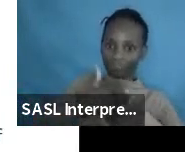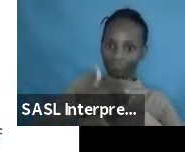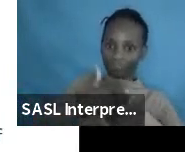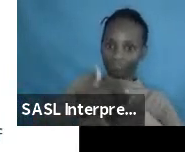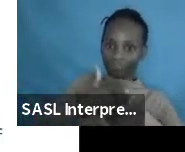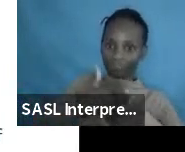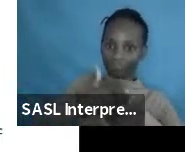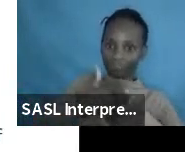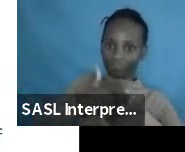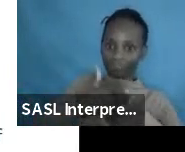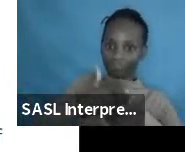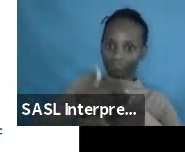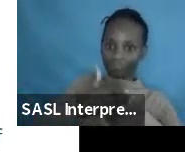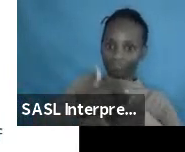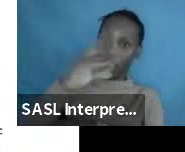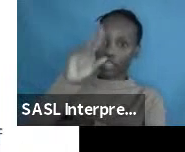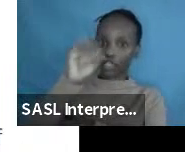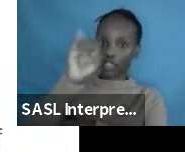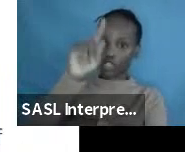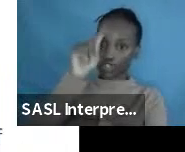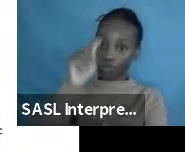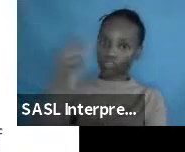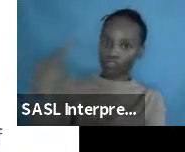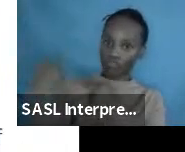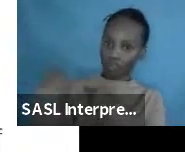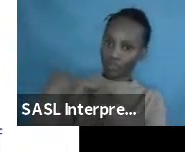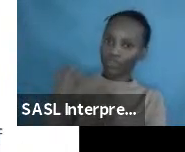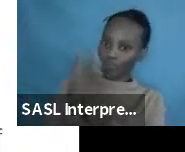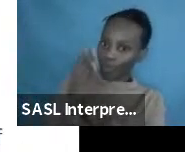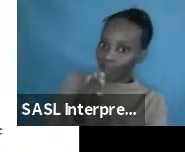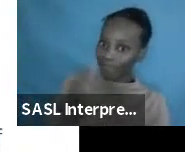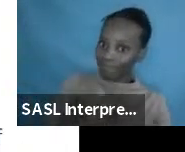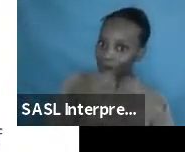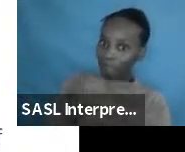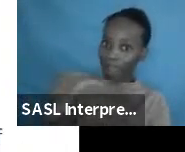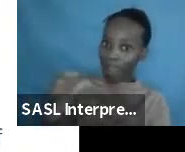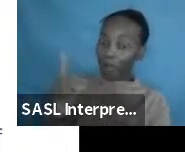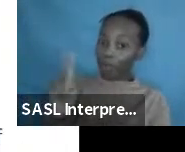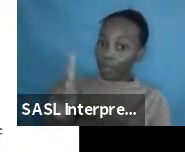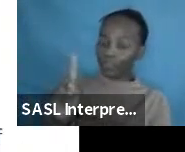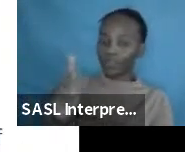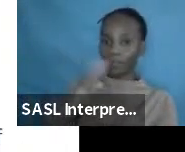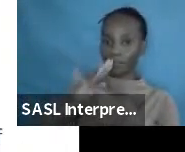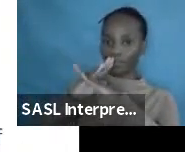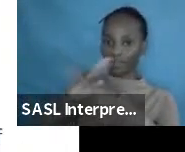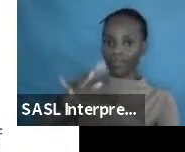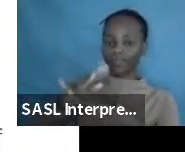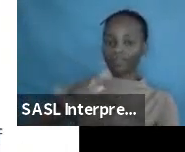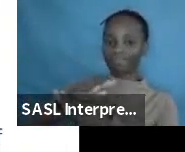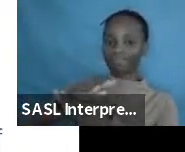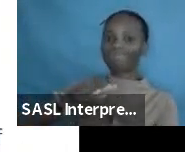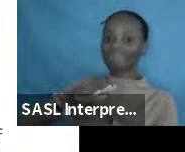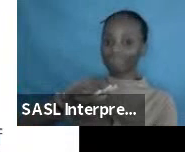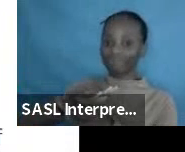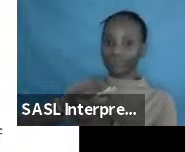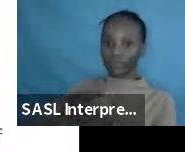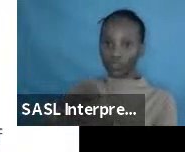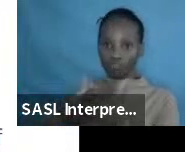protect intellectual property rights, which guards against the infringement of the global patents,